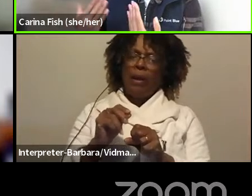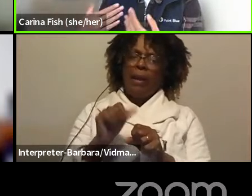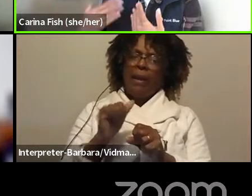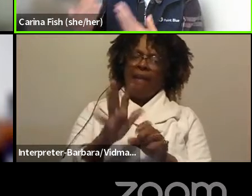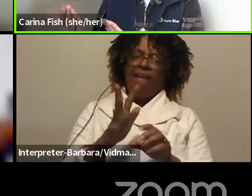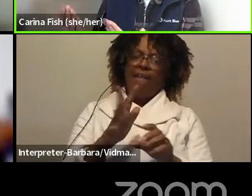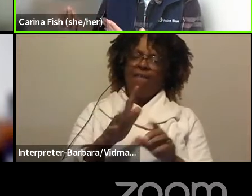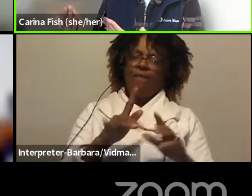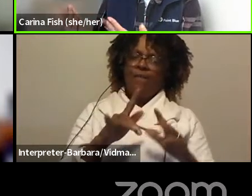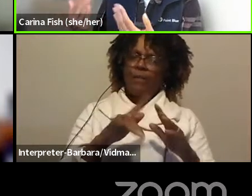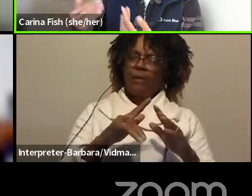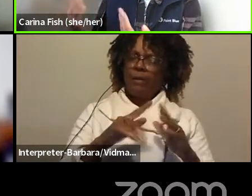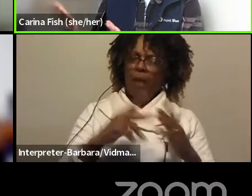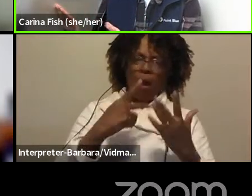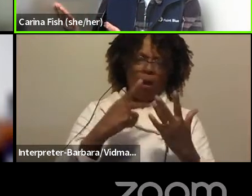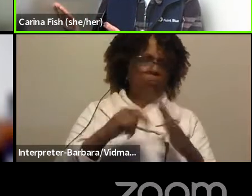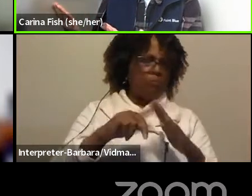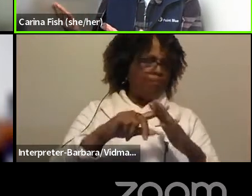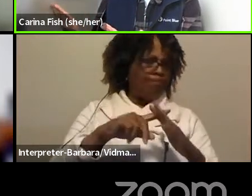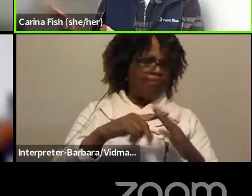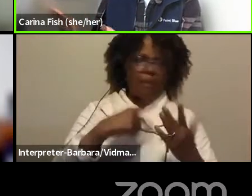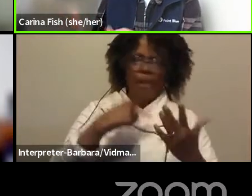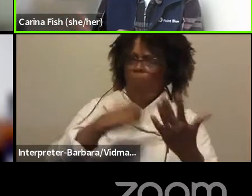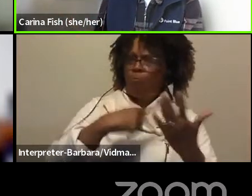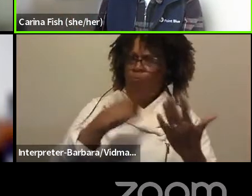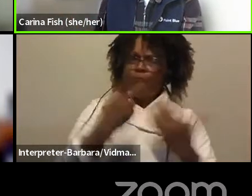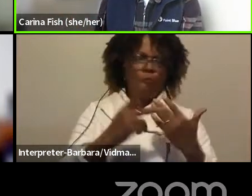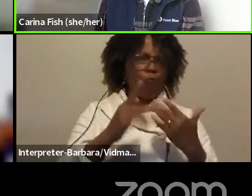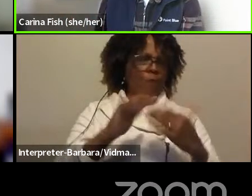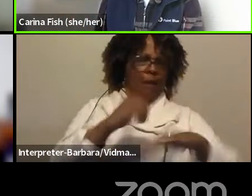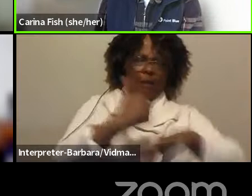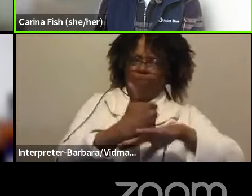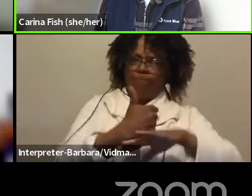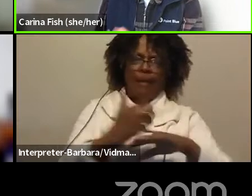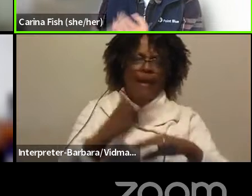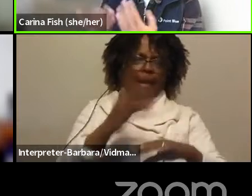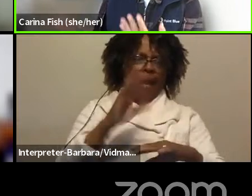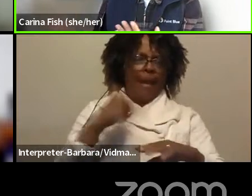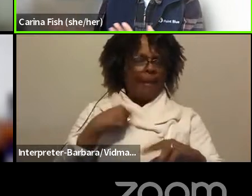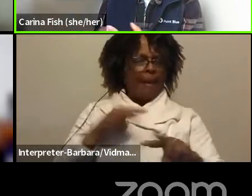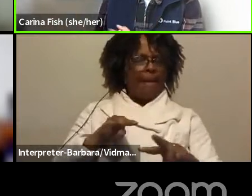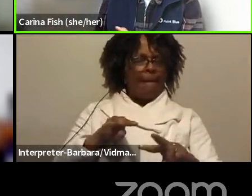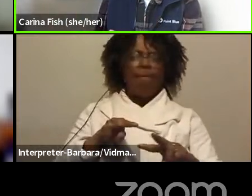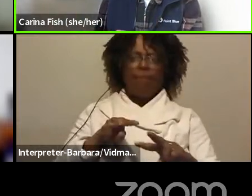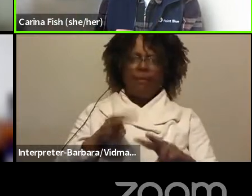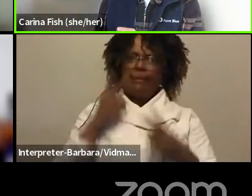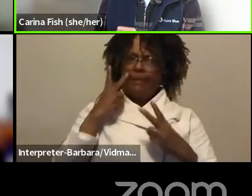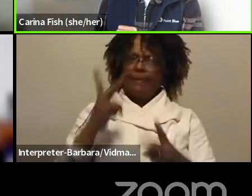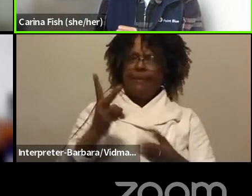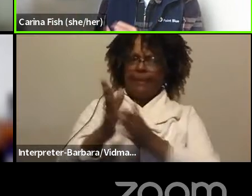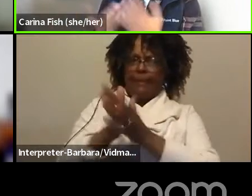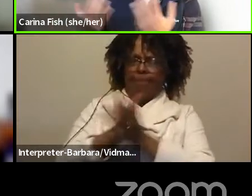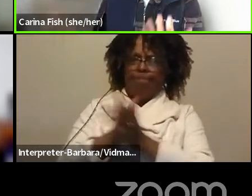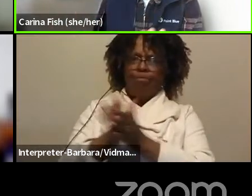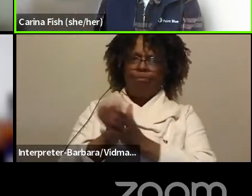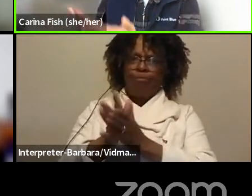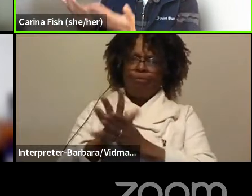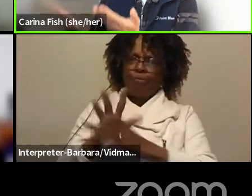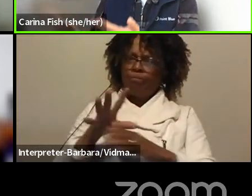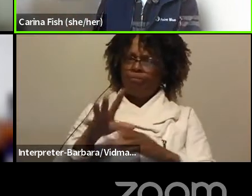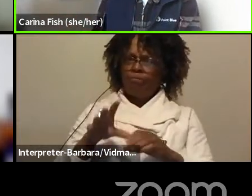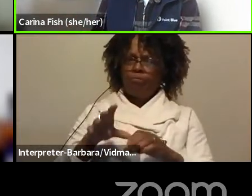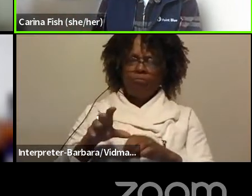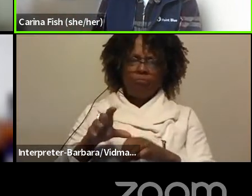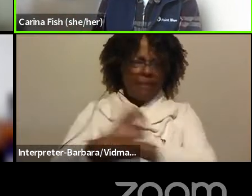initiative, behind whatever they're saying they're actually trying to do, then I don't mind, partaking and giving them